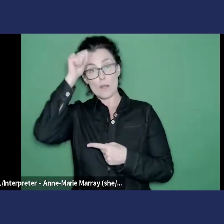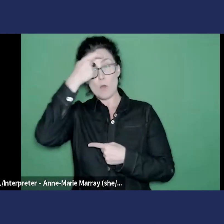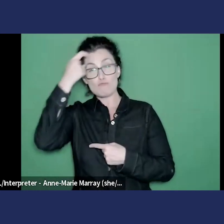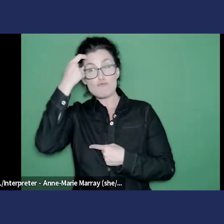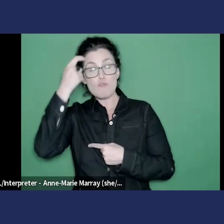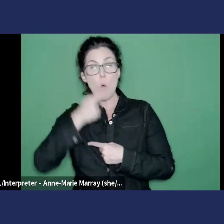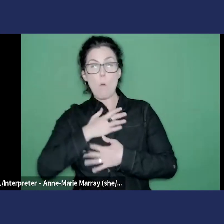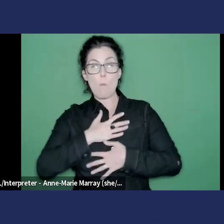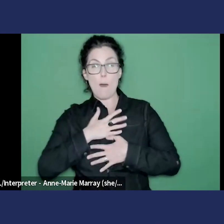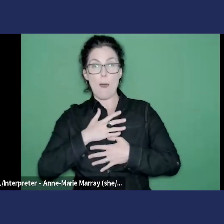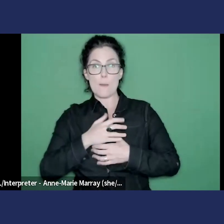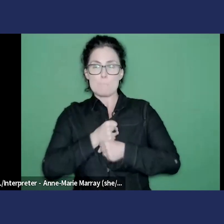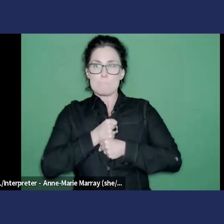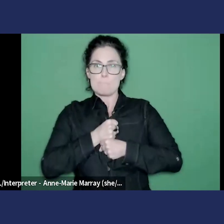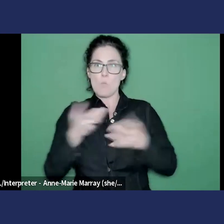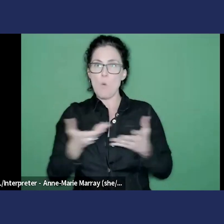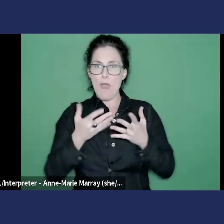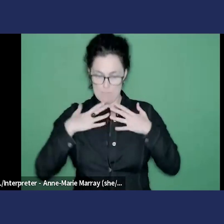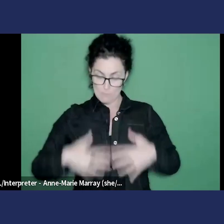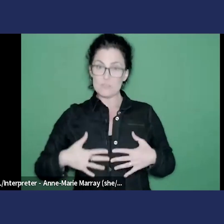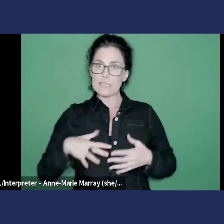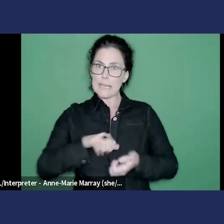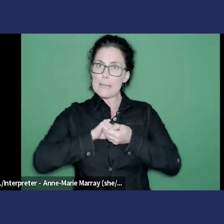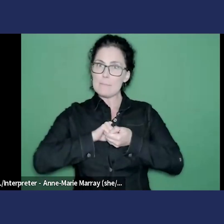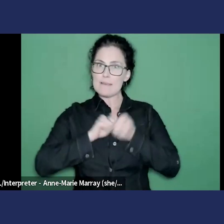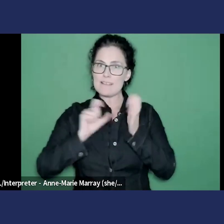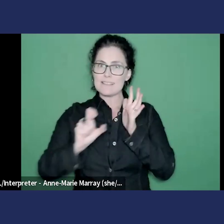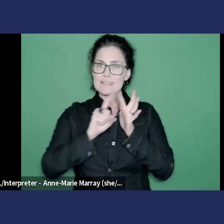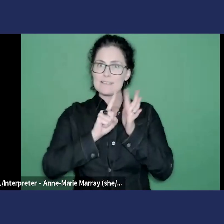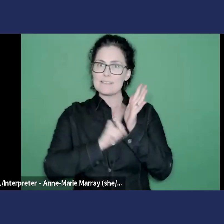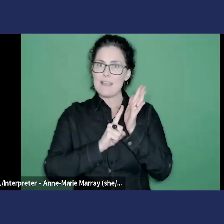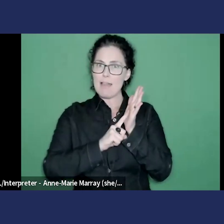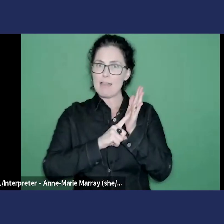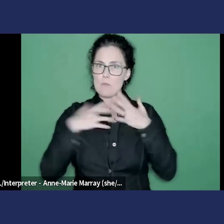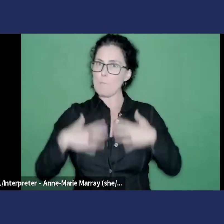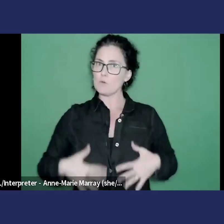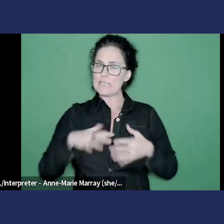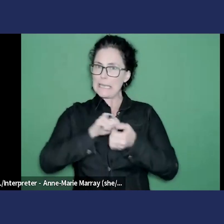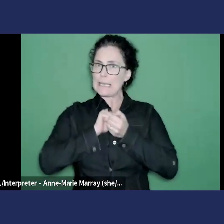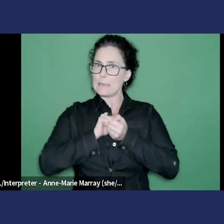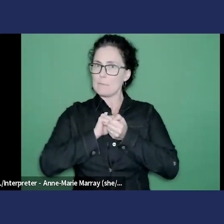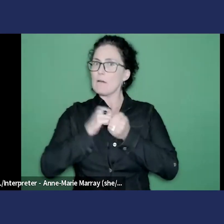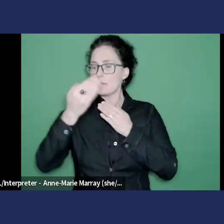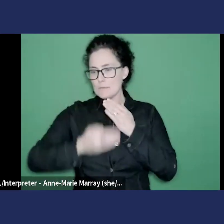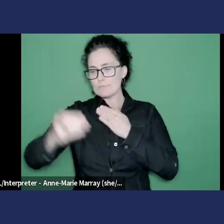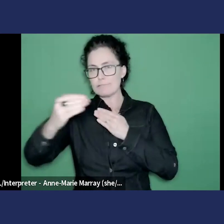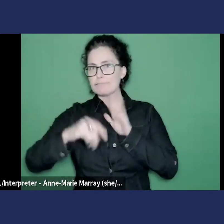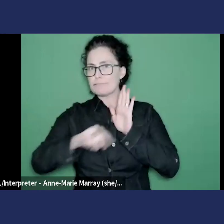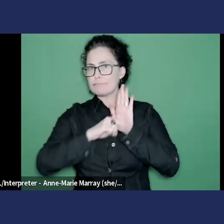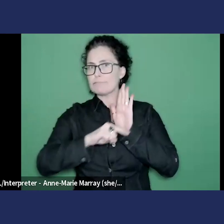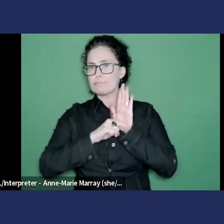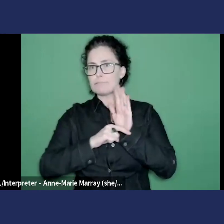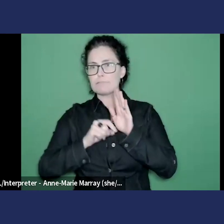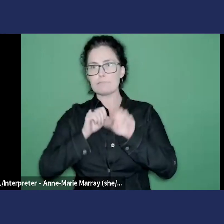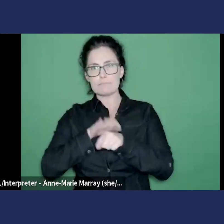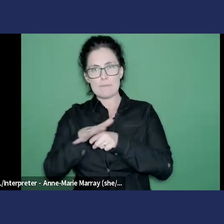be held in the cells in the body and later on have a long-term effect. So, and